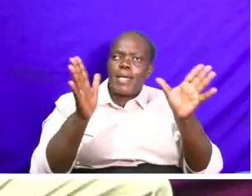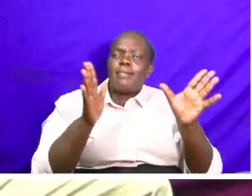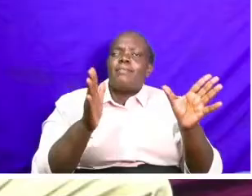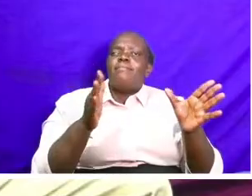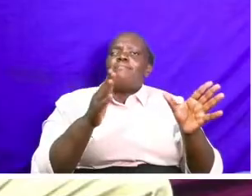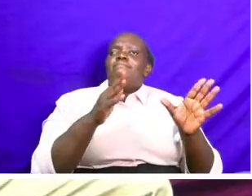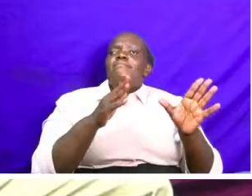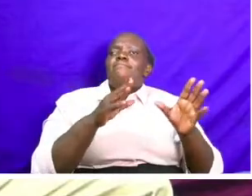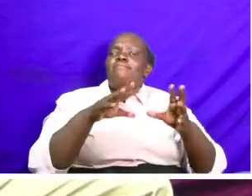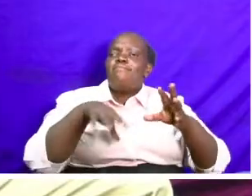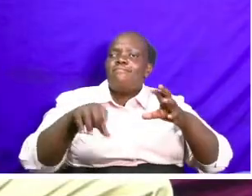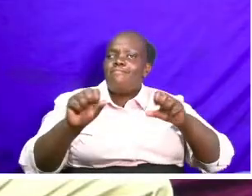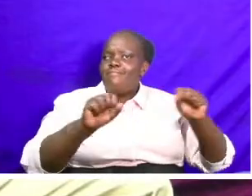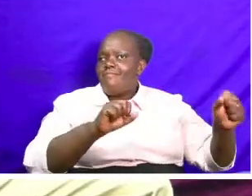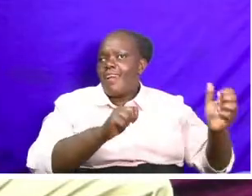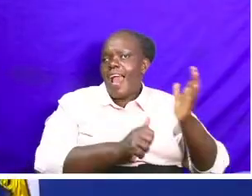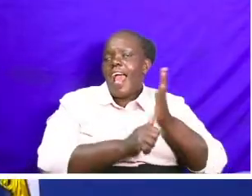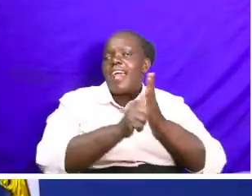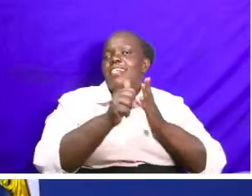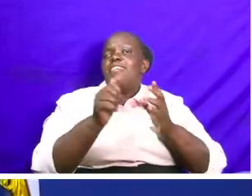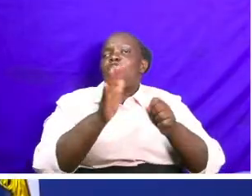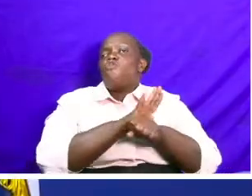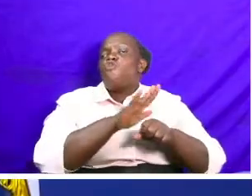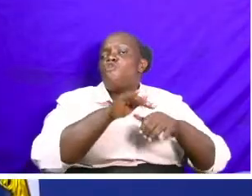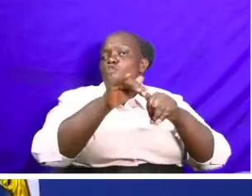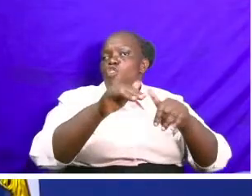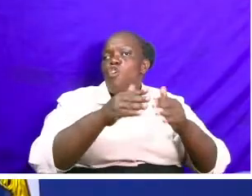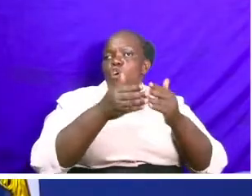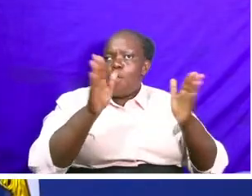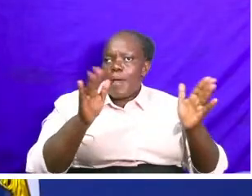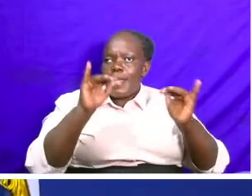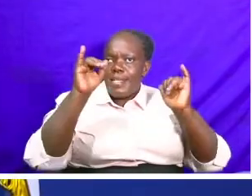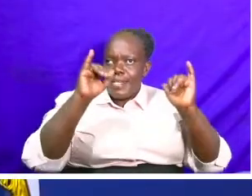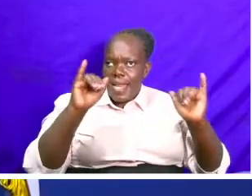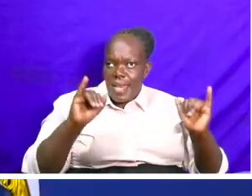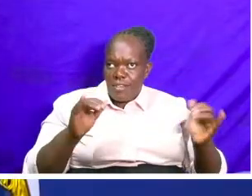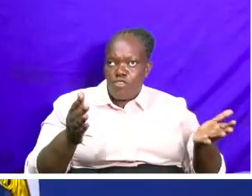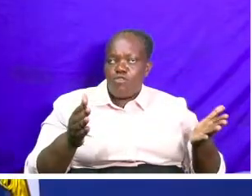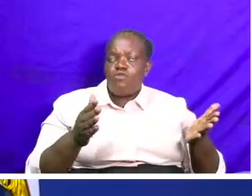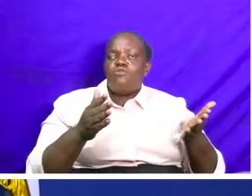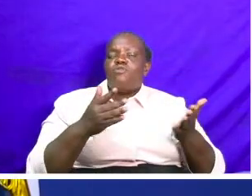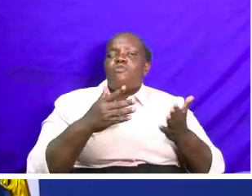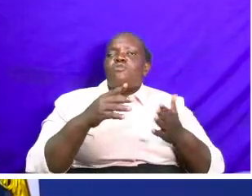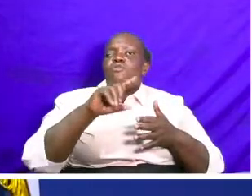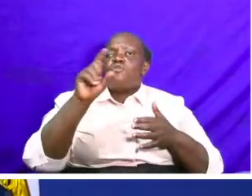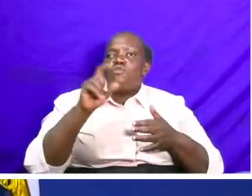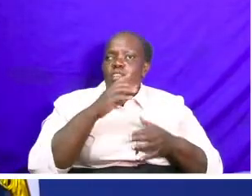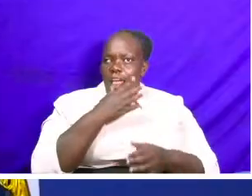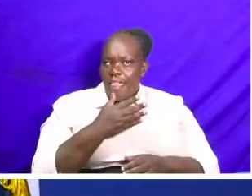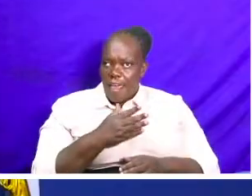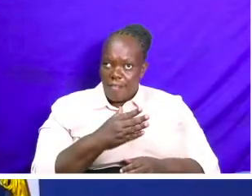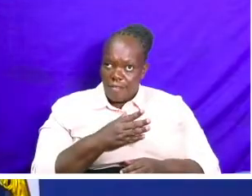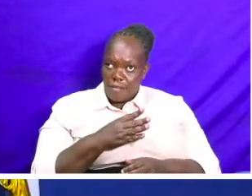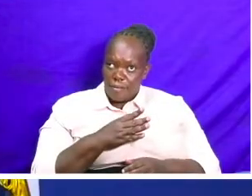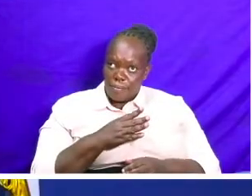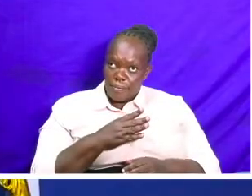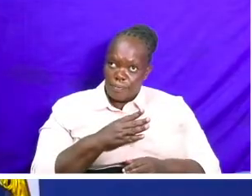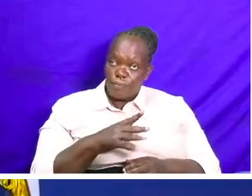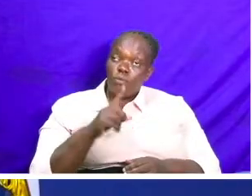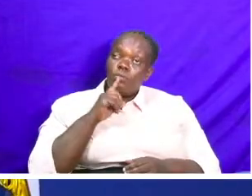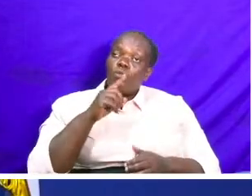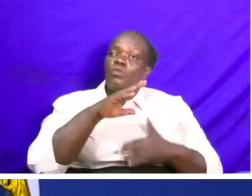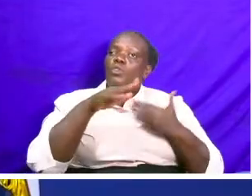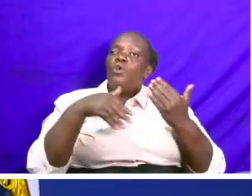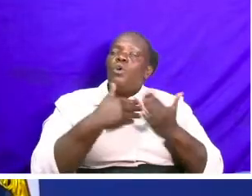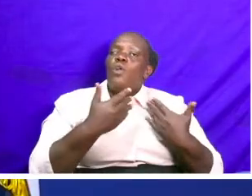Assets Disposal Act through an open international competitive bidding process. So all of